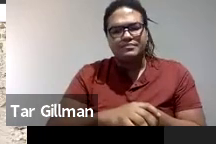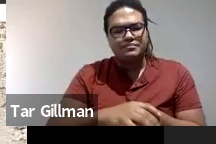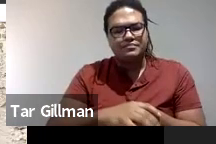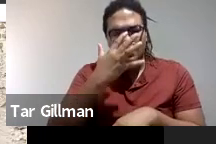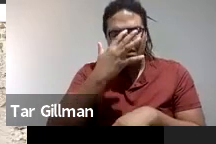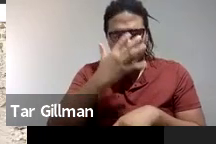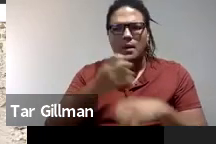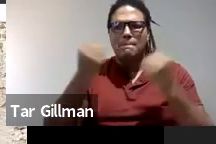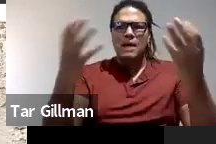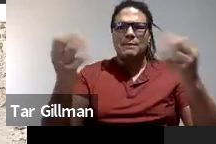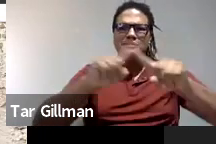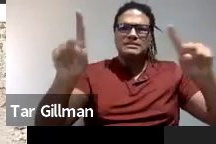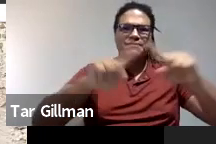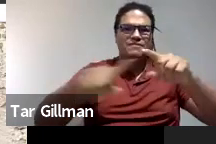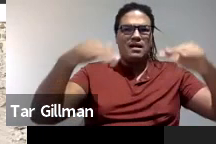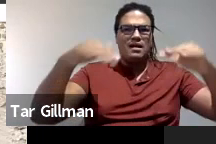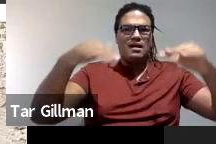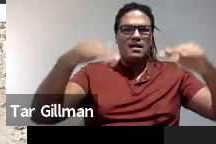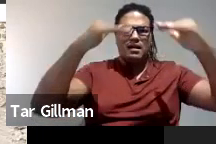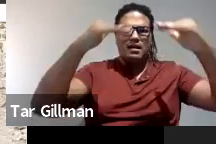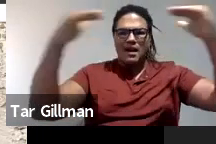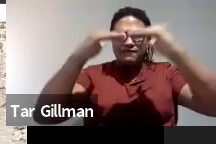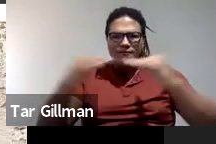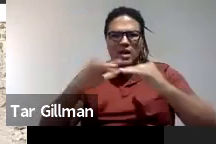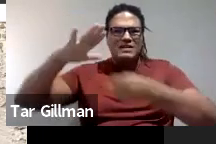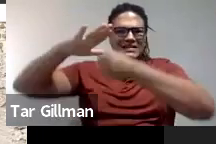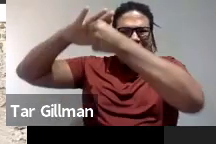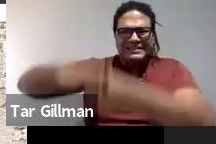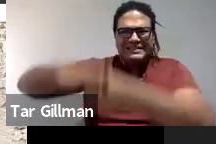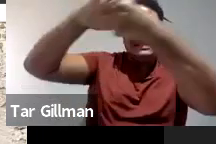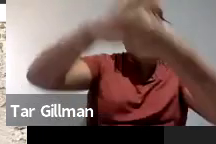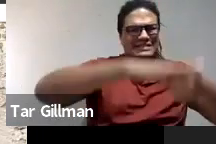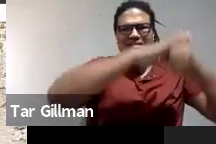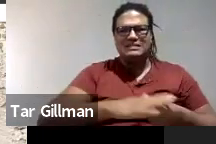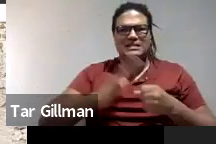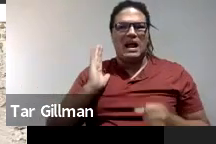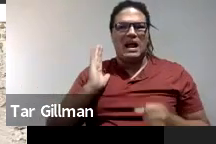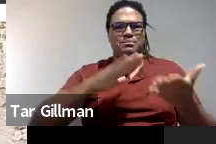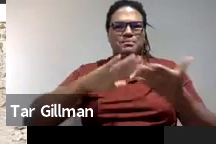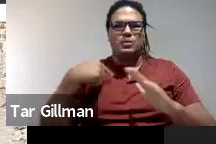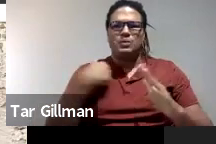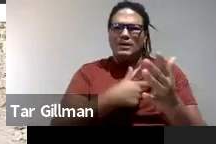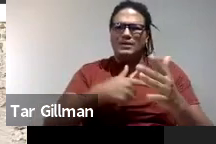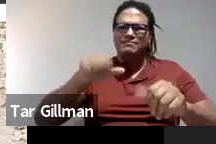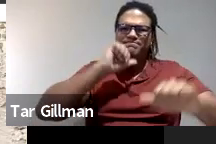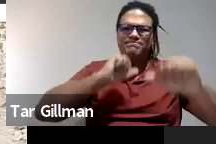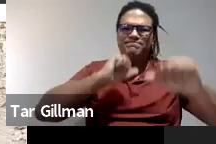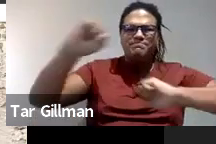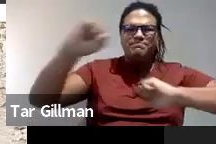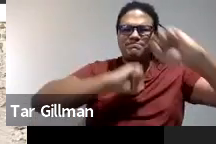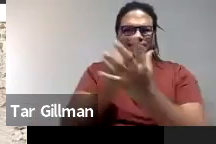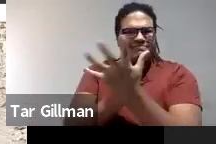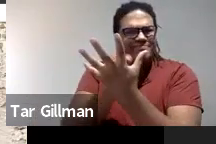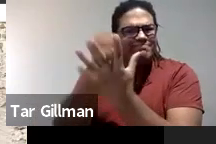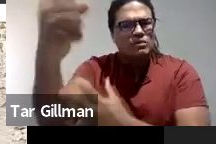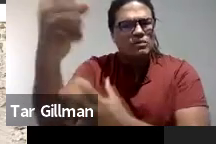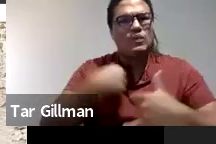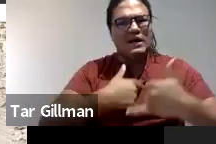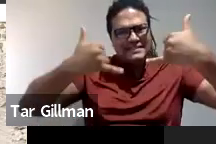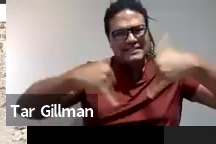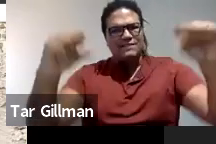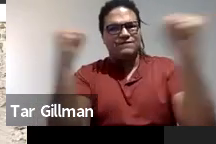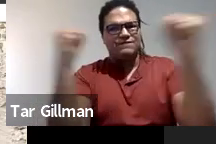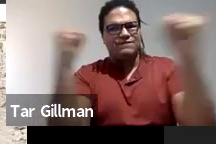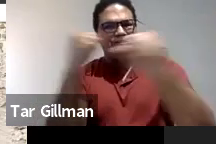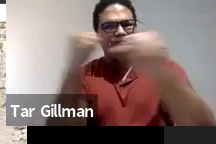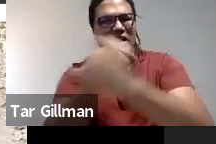protected. It wasn't enough. There were so many different levels of systemic oppression within our community and so